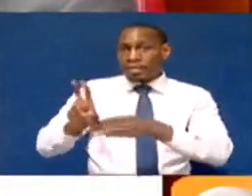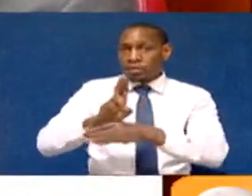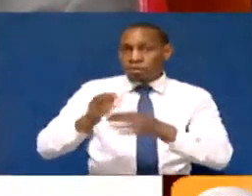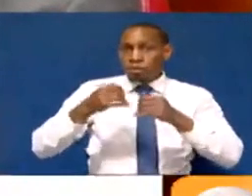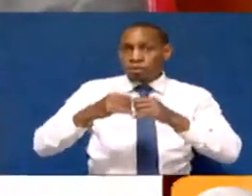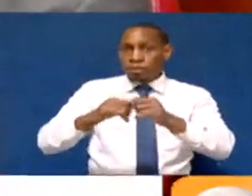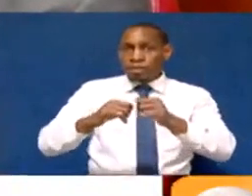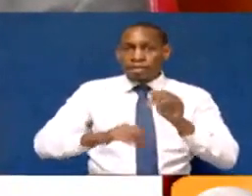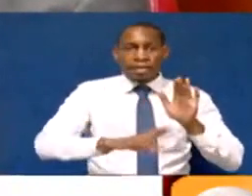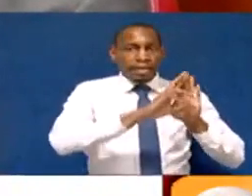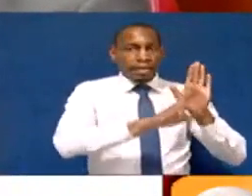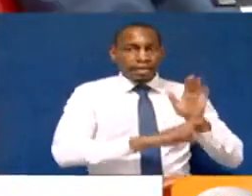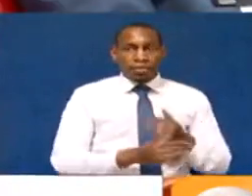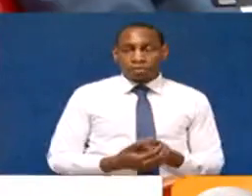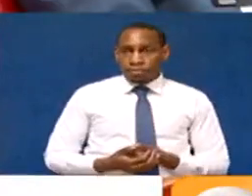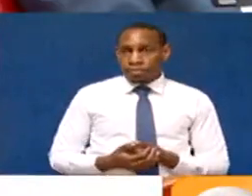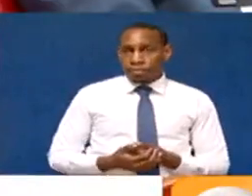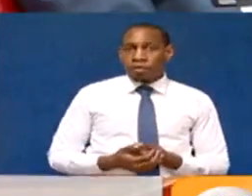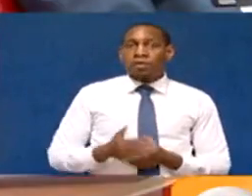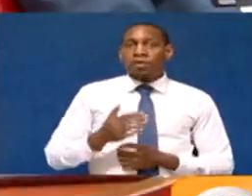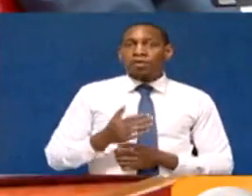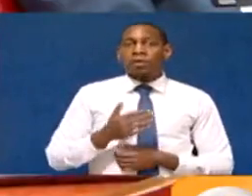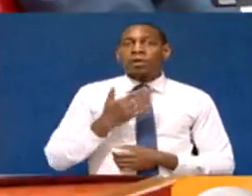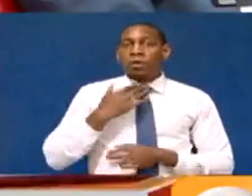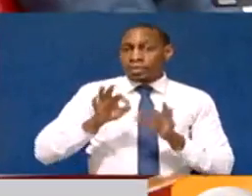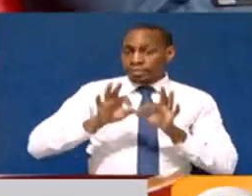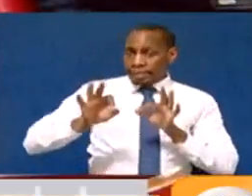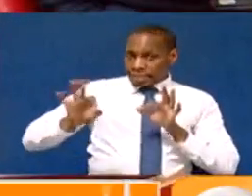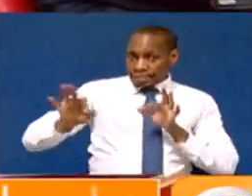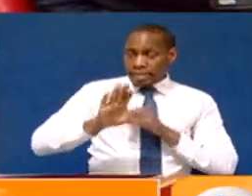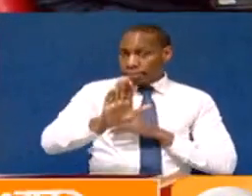in implementing the regulation. So I'd want to know to what extent